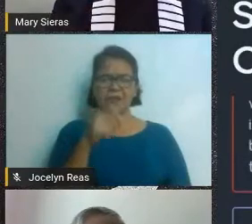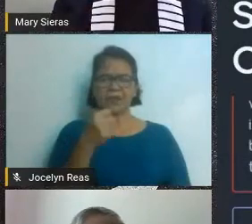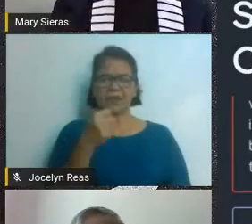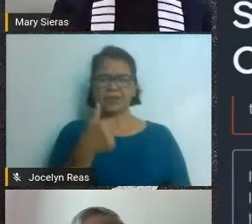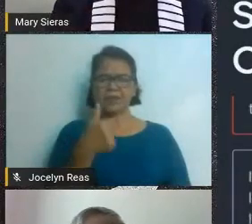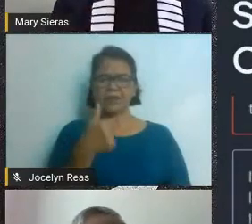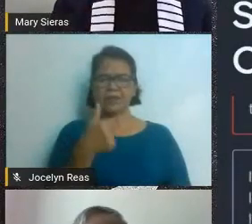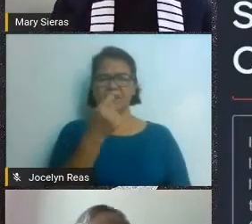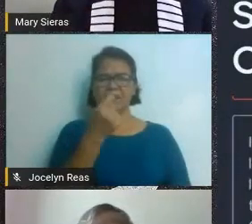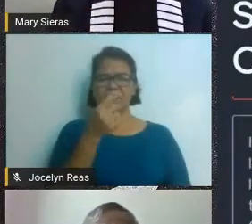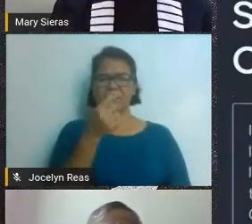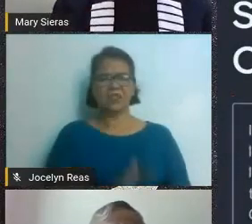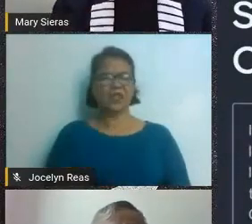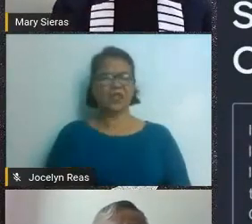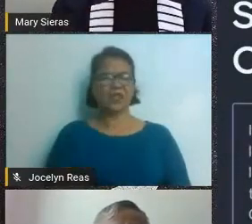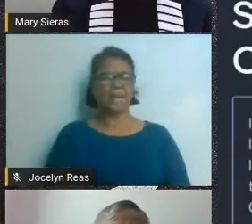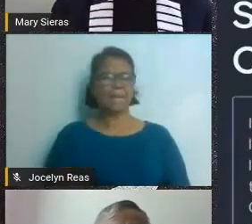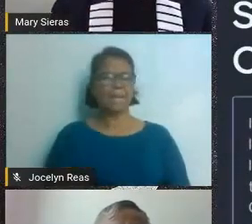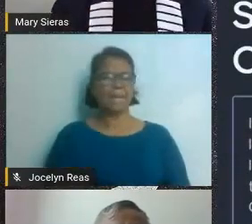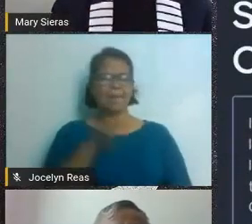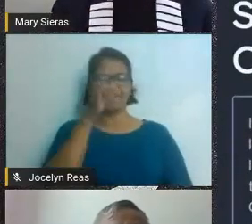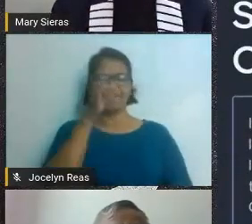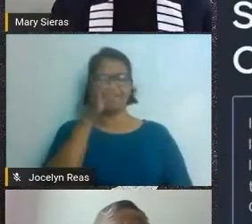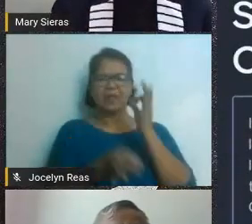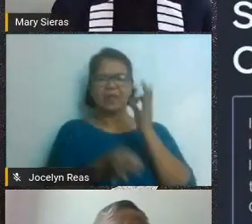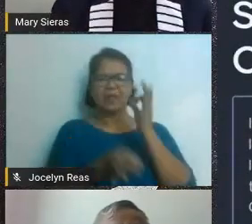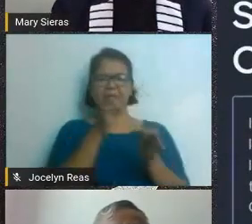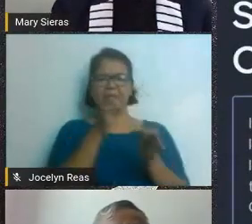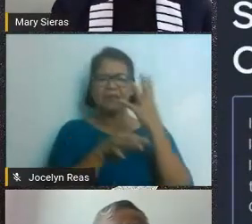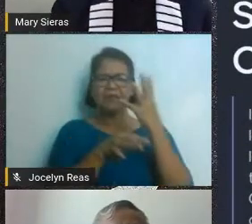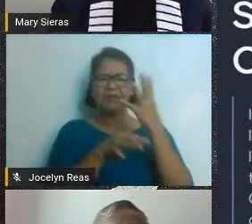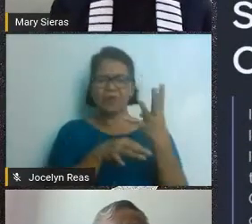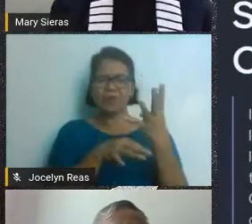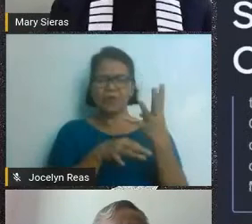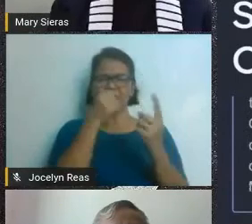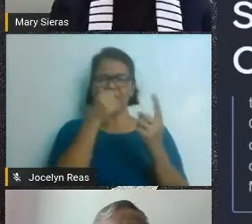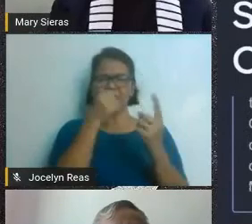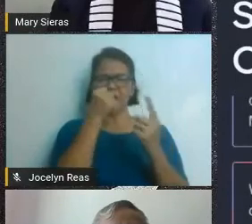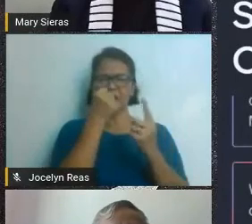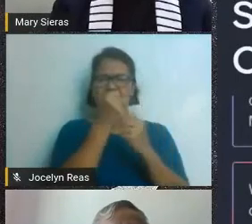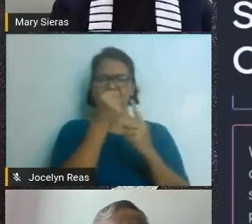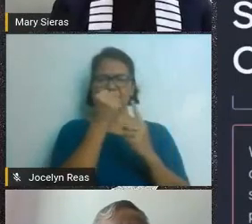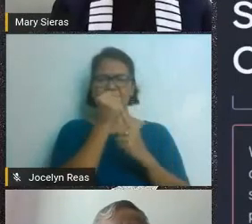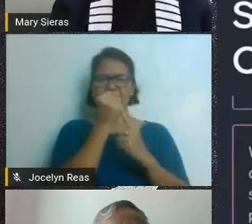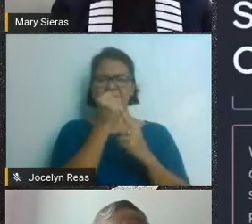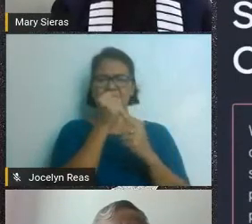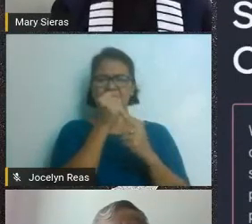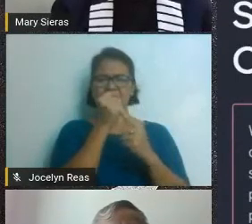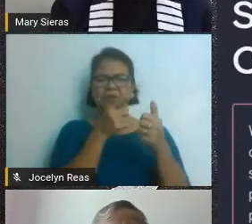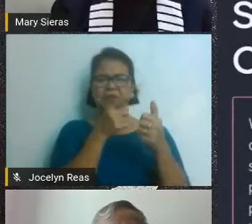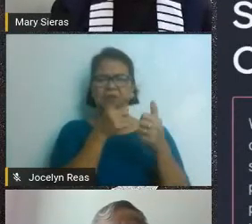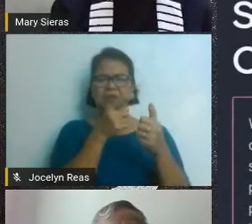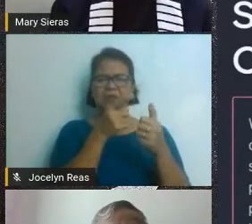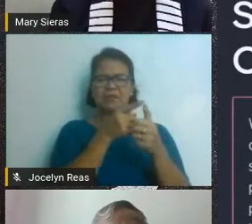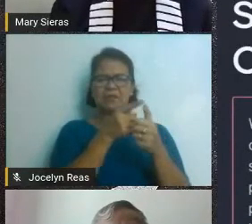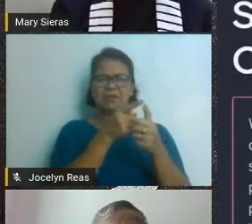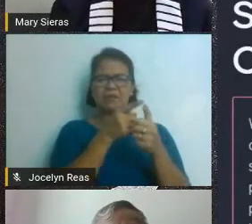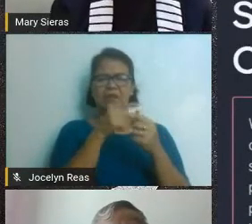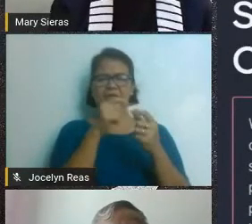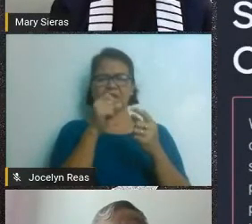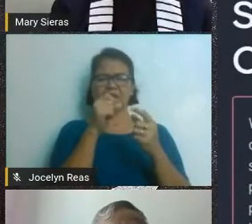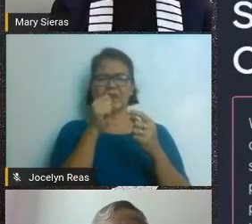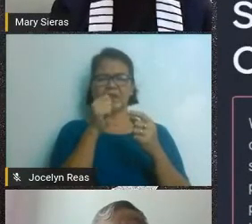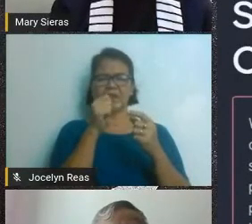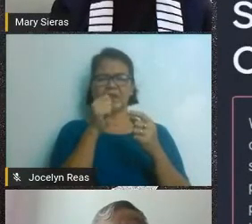only core subjects will be offered for the first semester, will there be a change in the